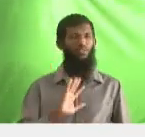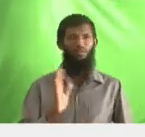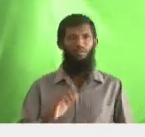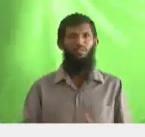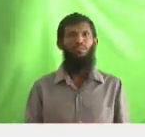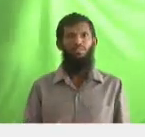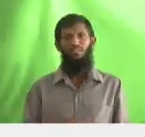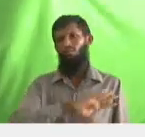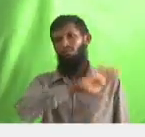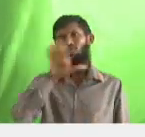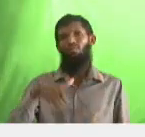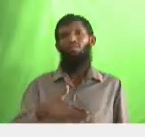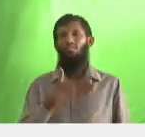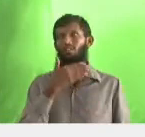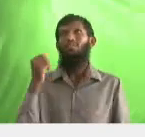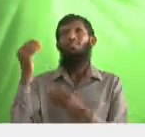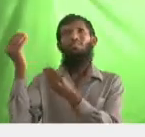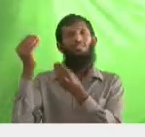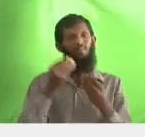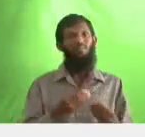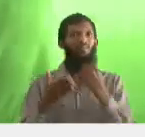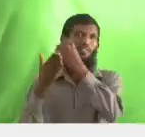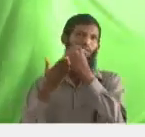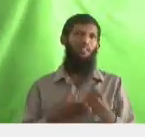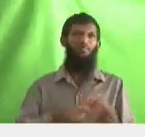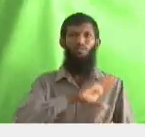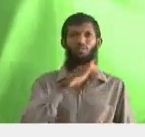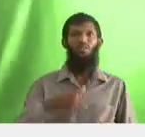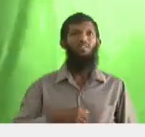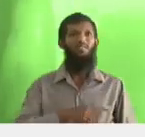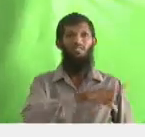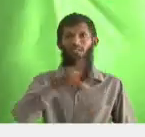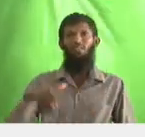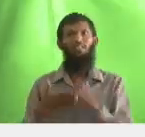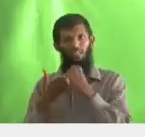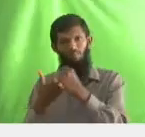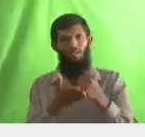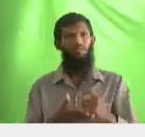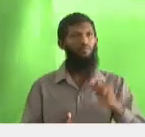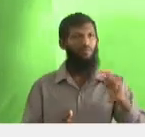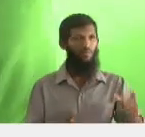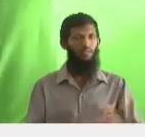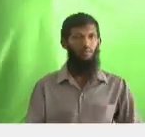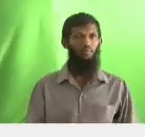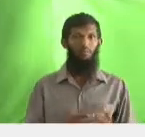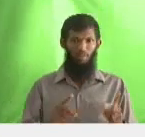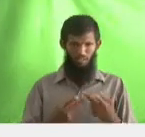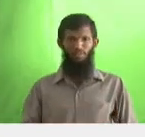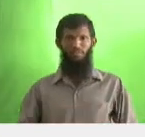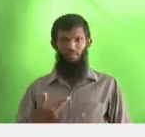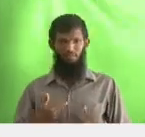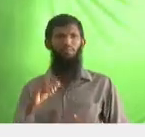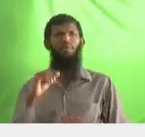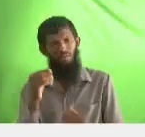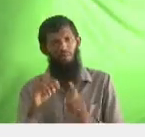those who are generous. When you have more, you will give more. When you have less, you may give less. But remember, the